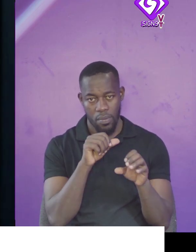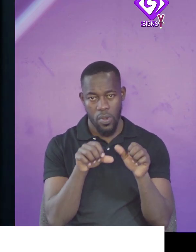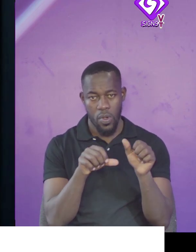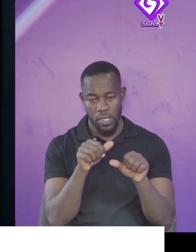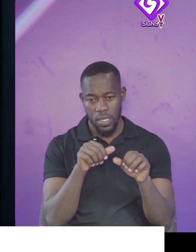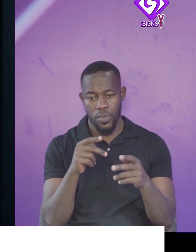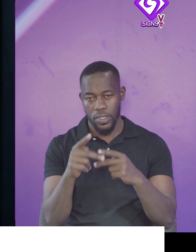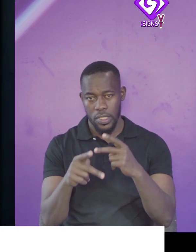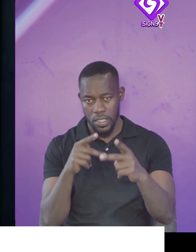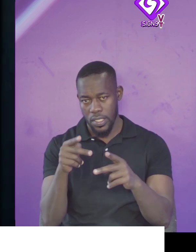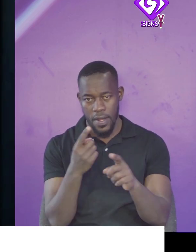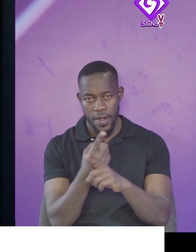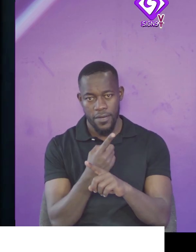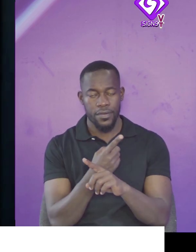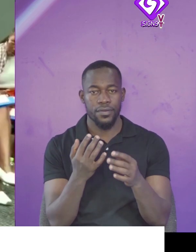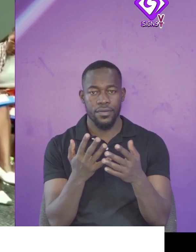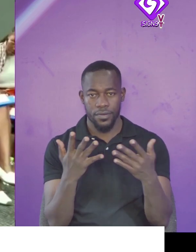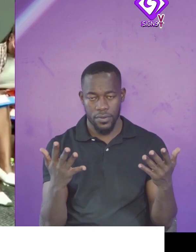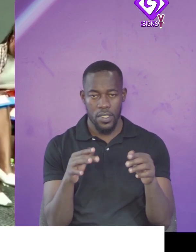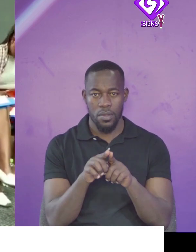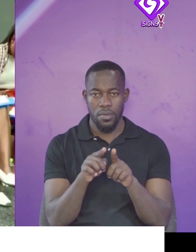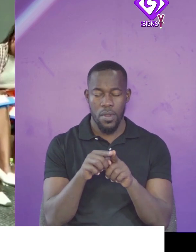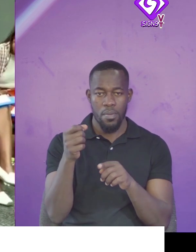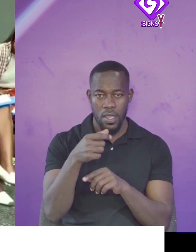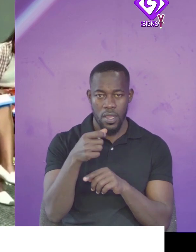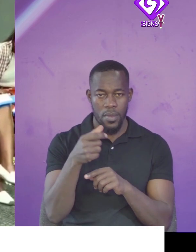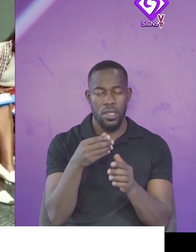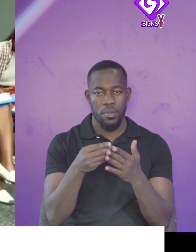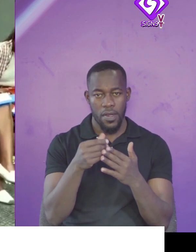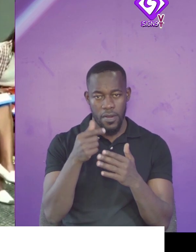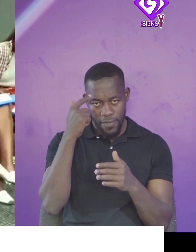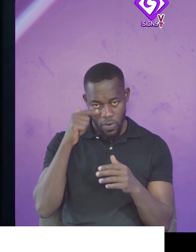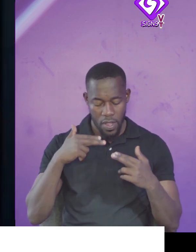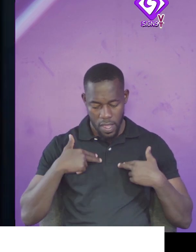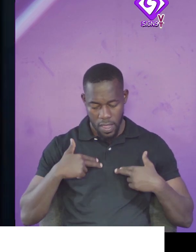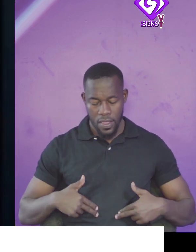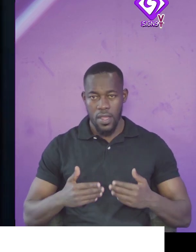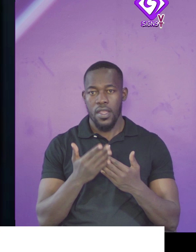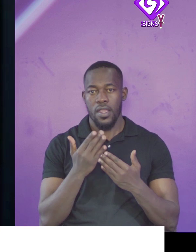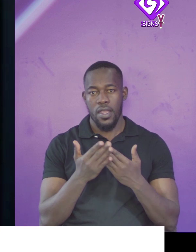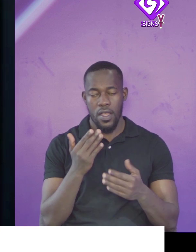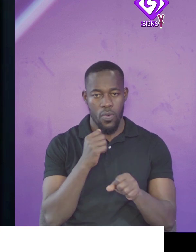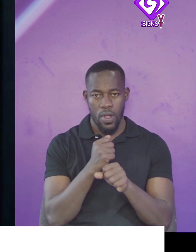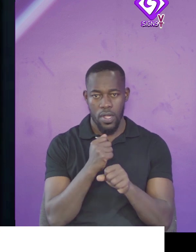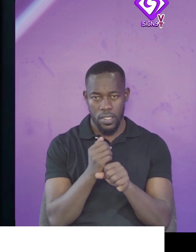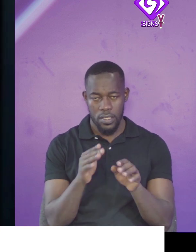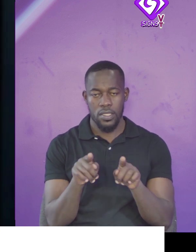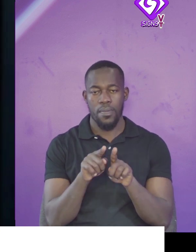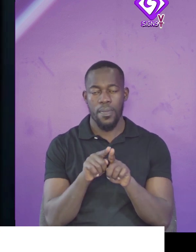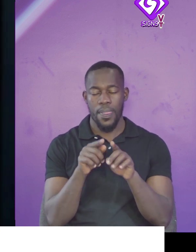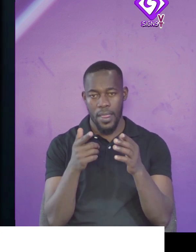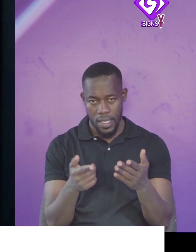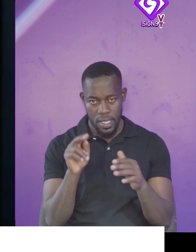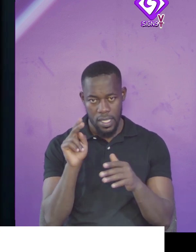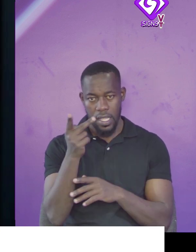commodities, the salaries for healthcare workers, as well as helping Kenya build a digital system,